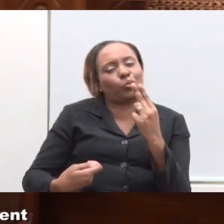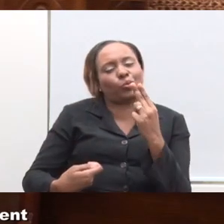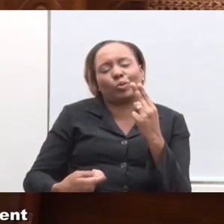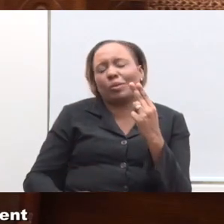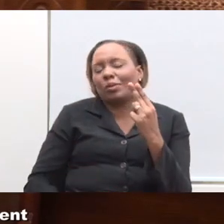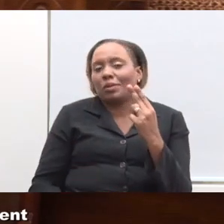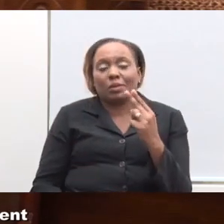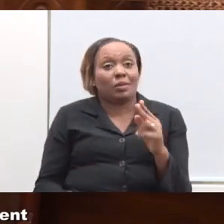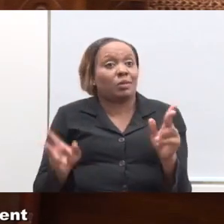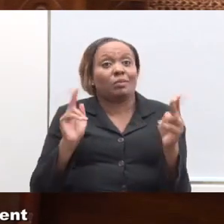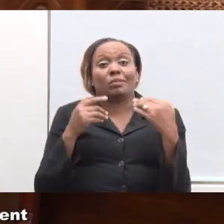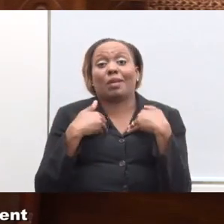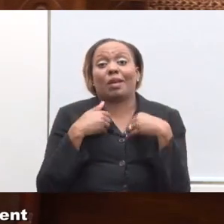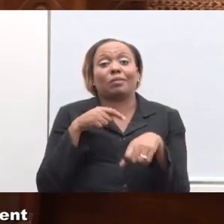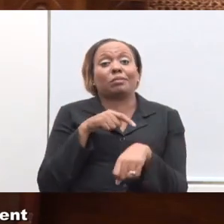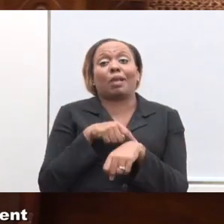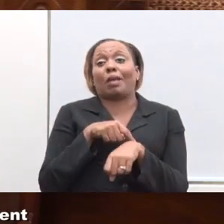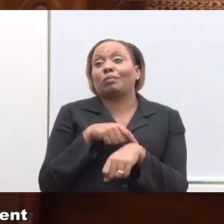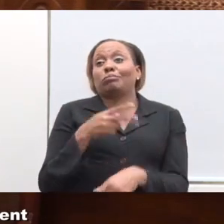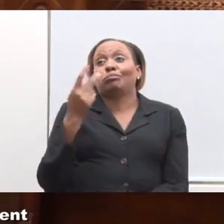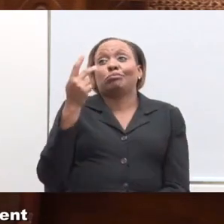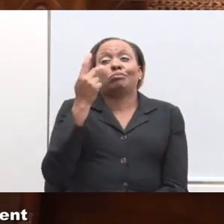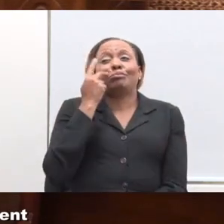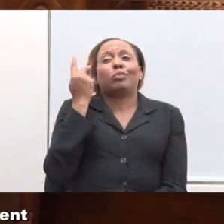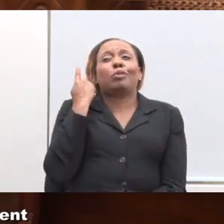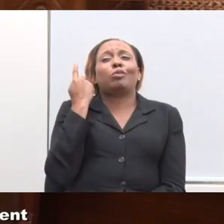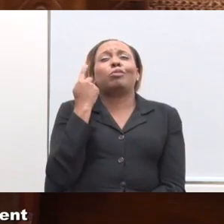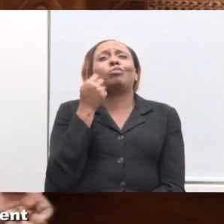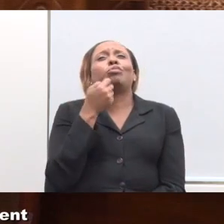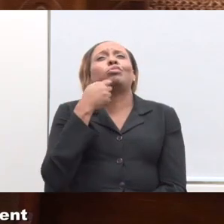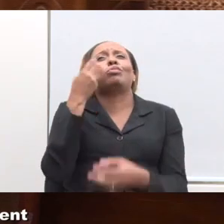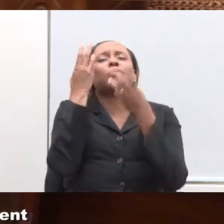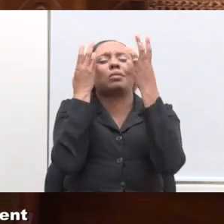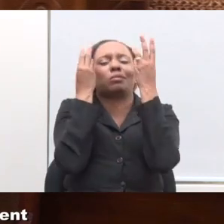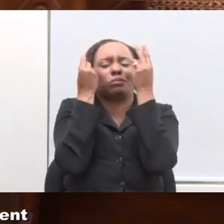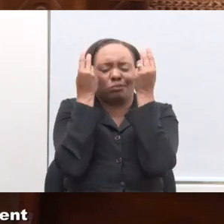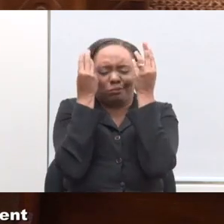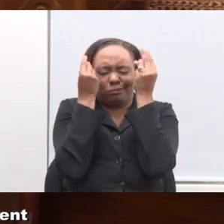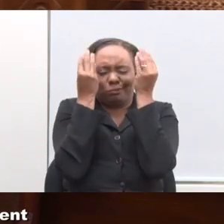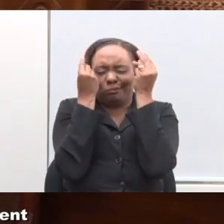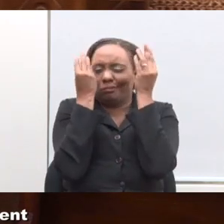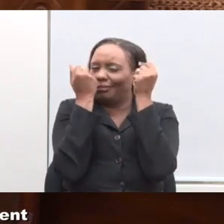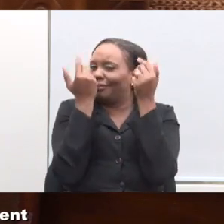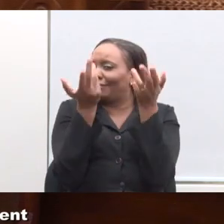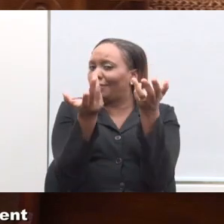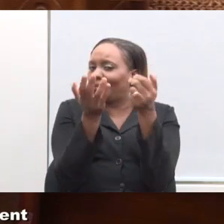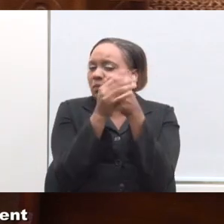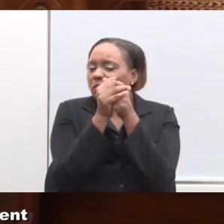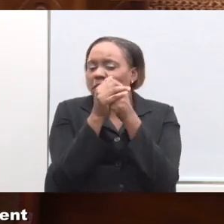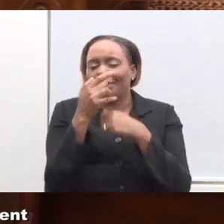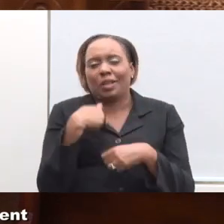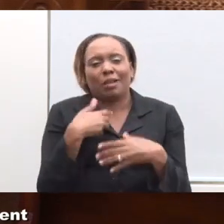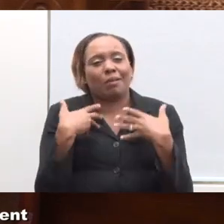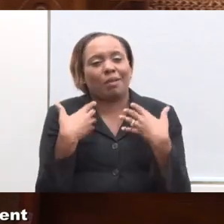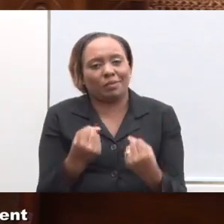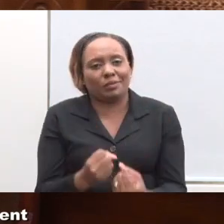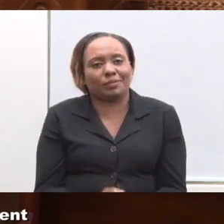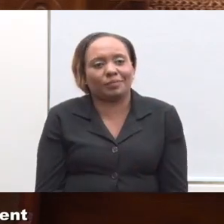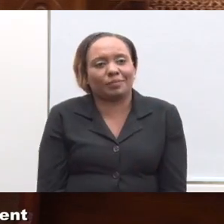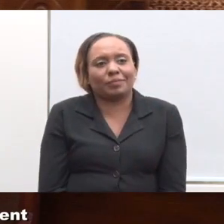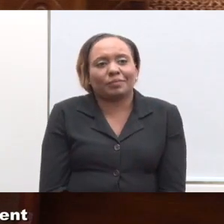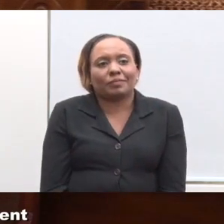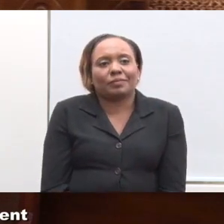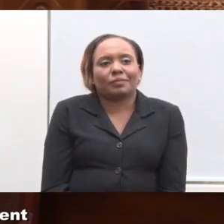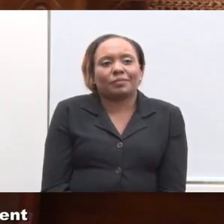time to reflect and engage and to be able to create. So I have every confidence that we